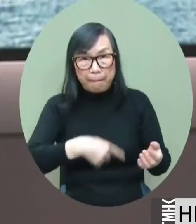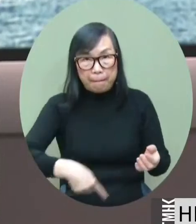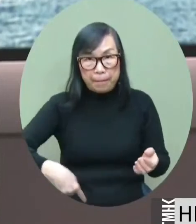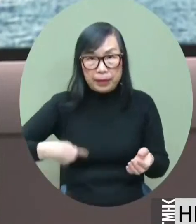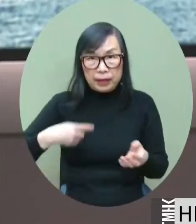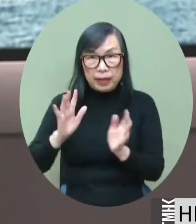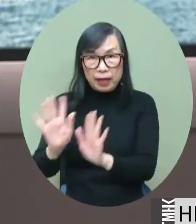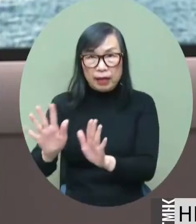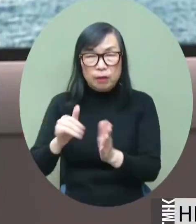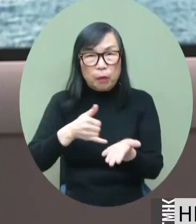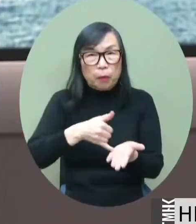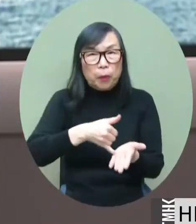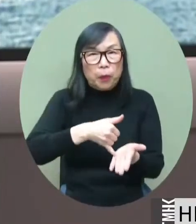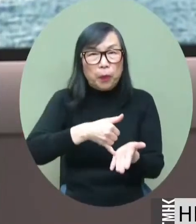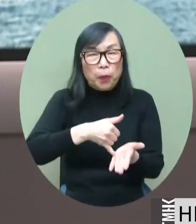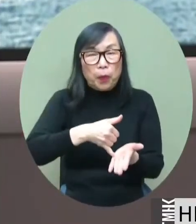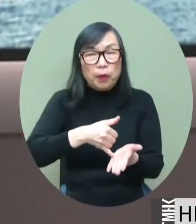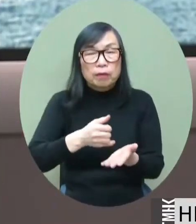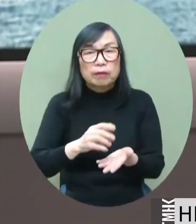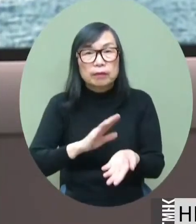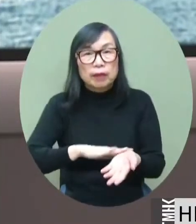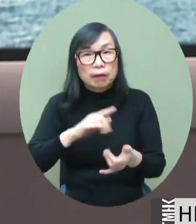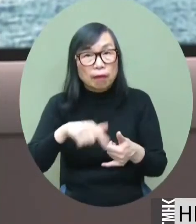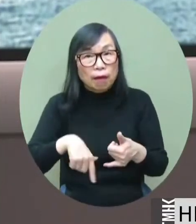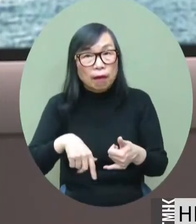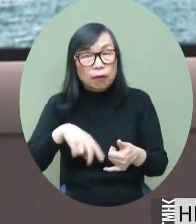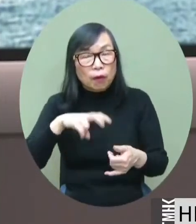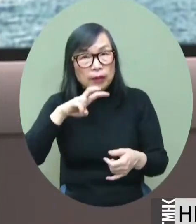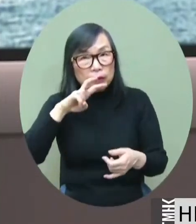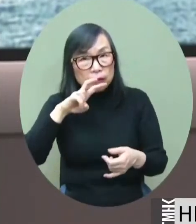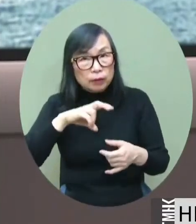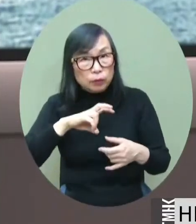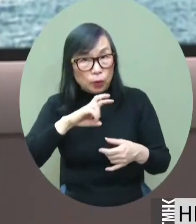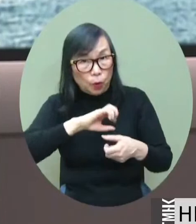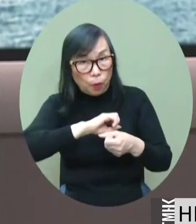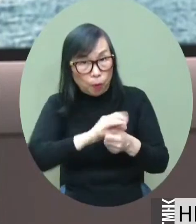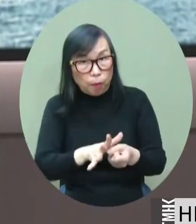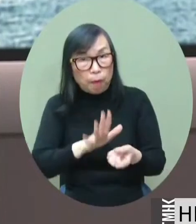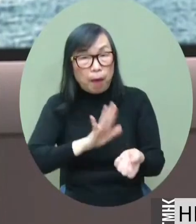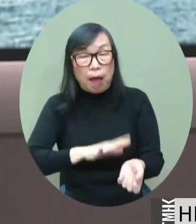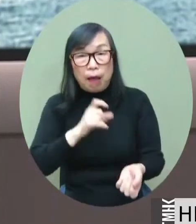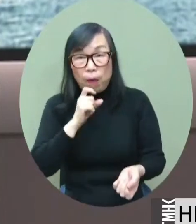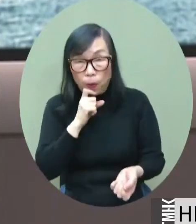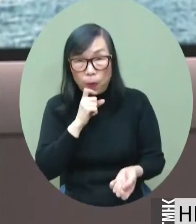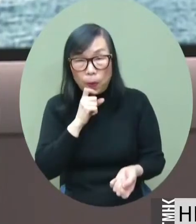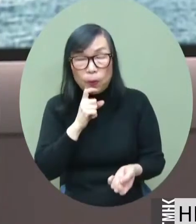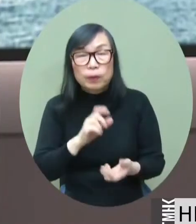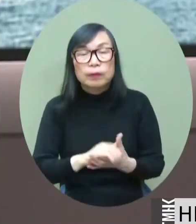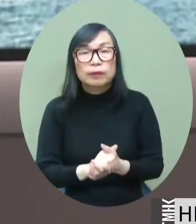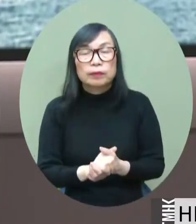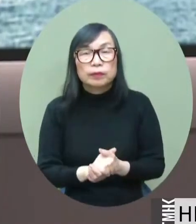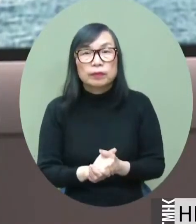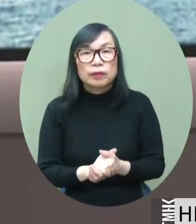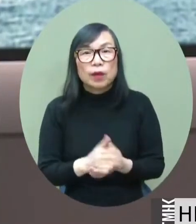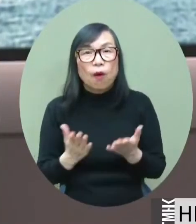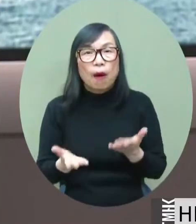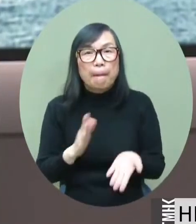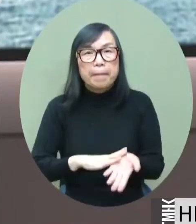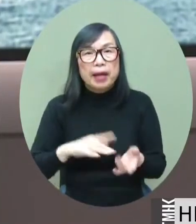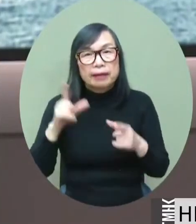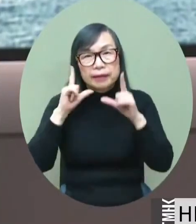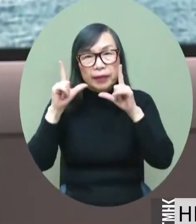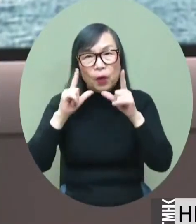or you are immunocompromised patients, if you test positive for COVID,